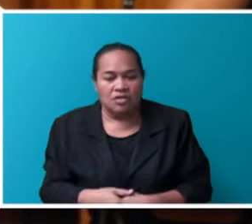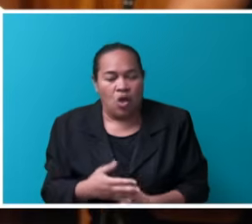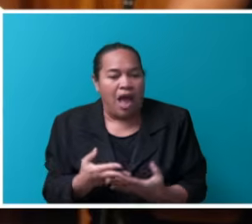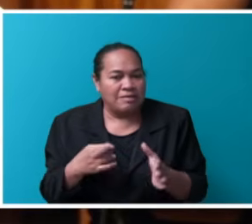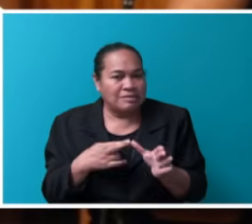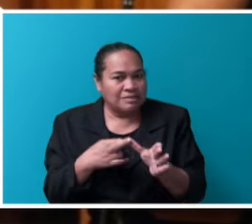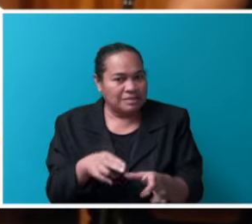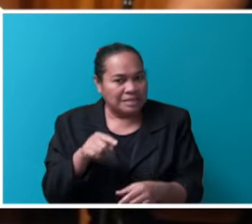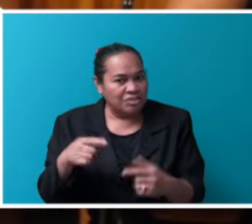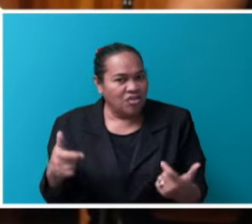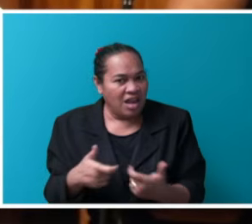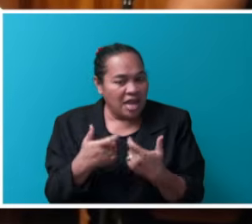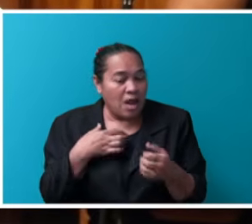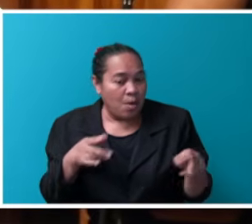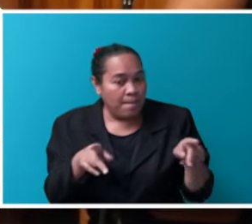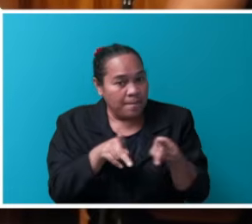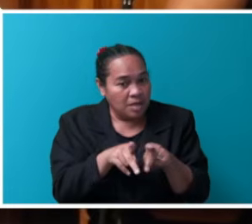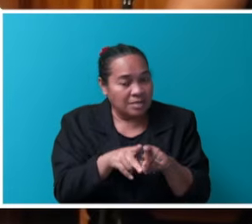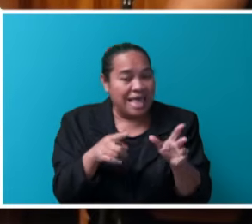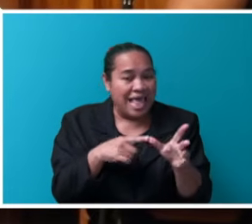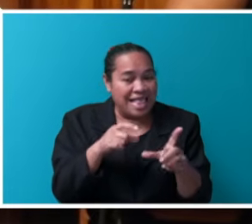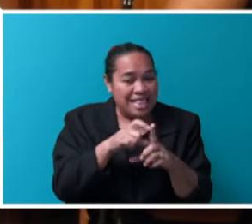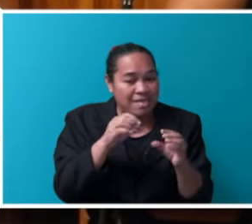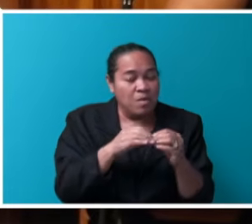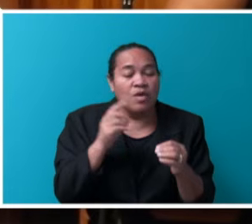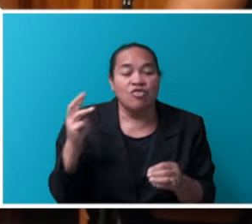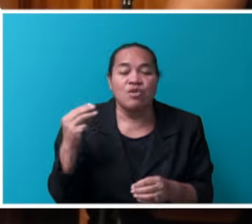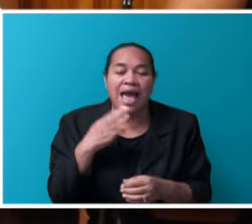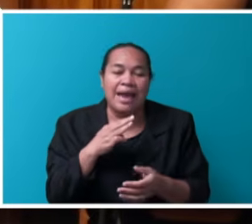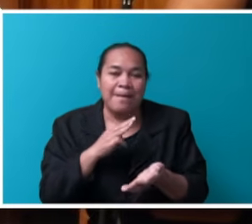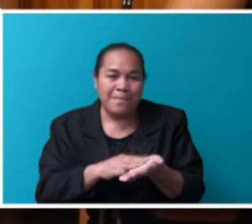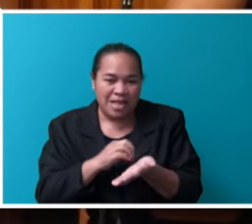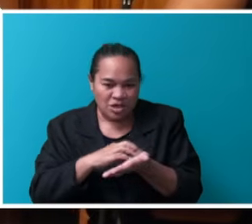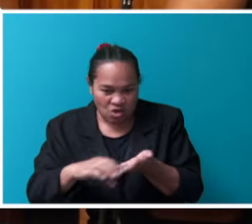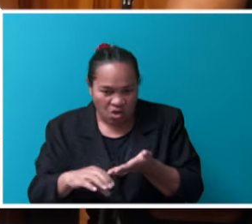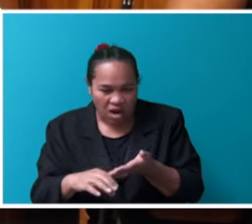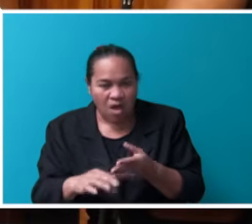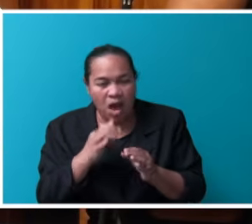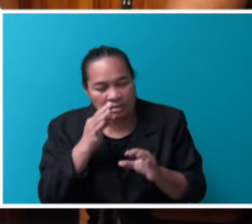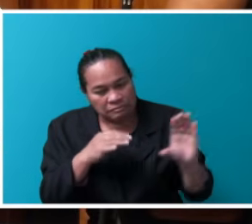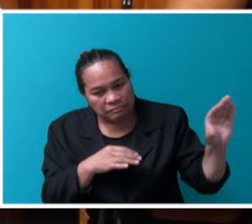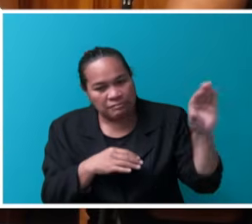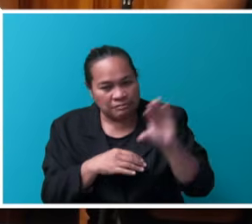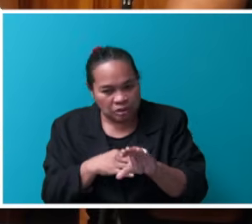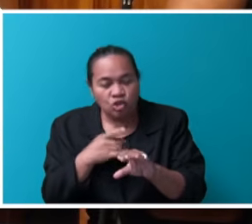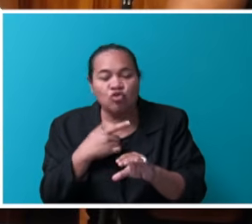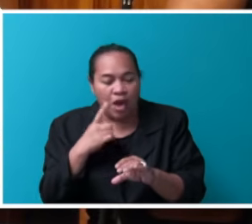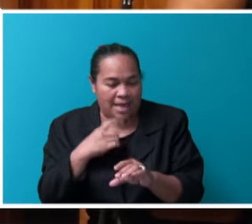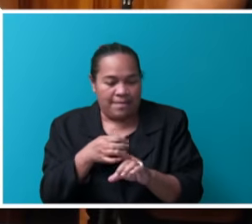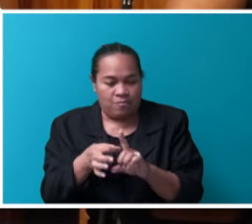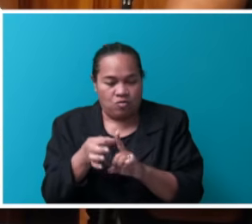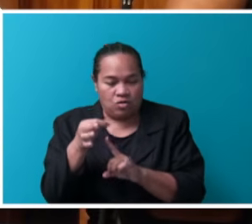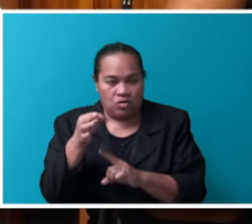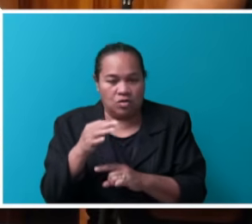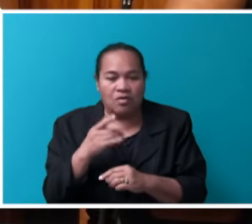pressing challenge, we are partnering with the ADB on a $300 million Healthy Oceans and Water Security Improvement Project for over a